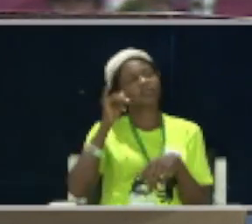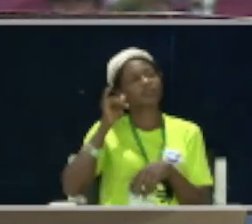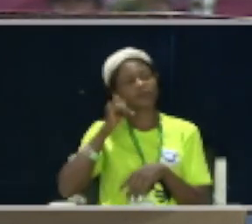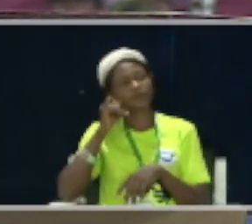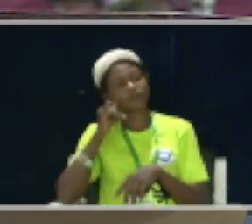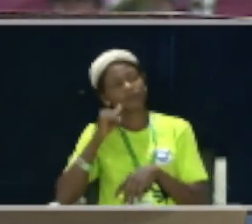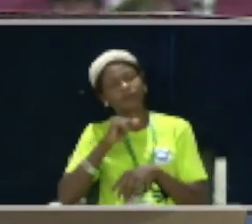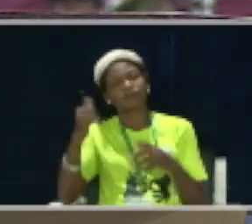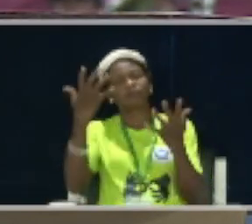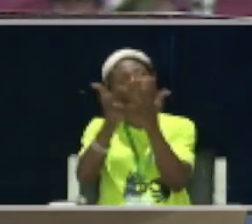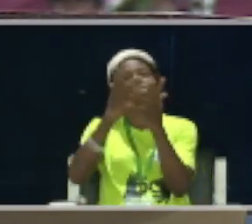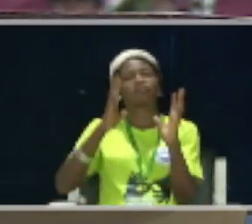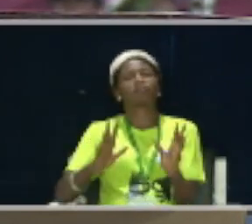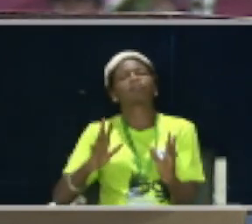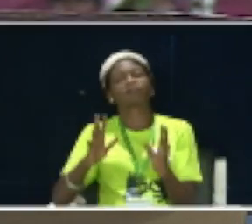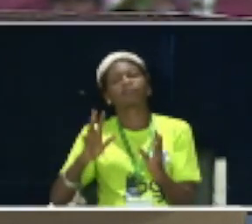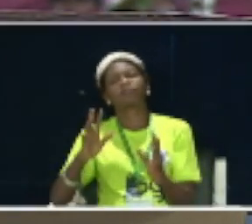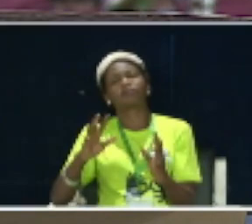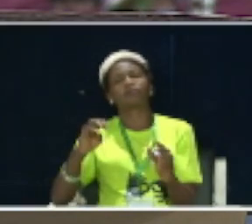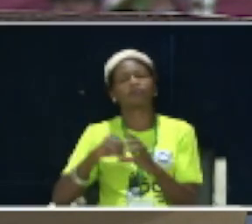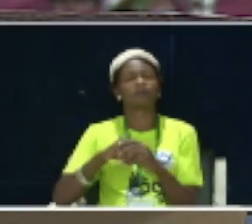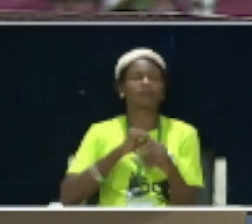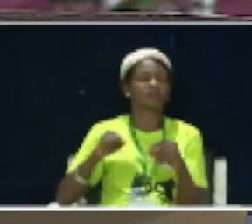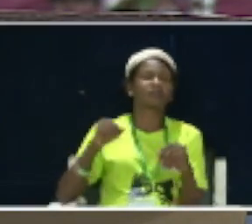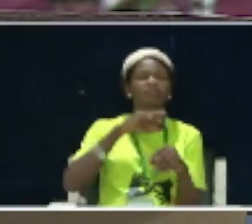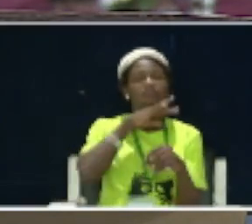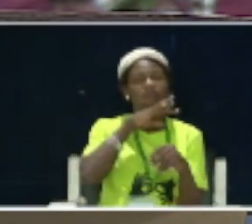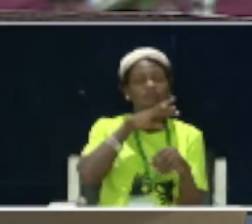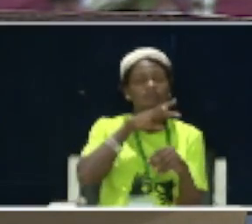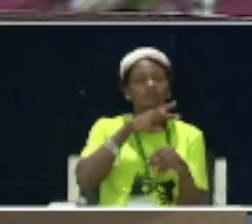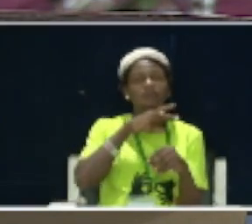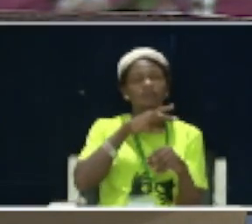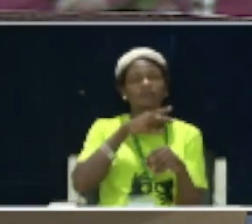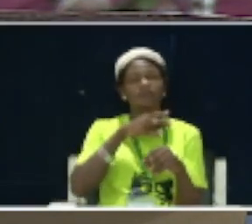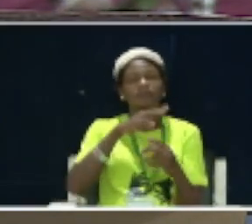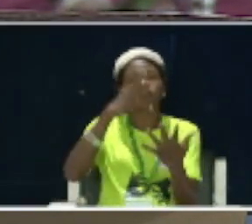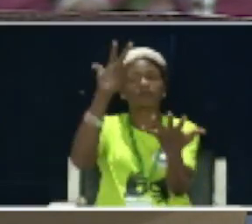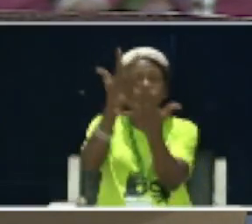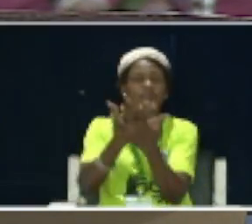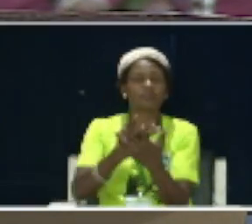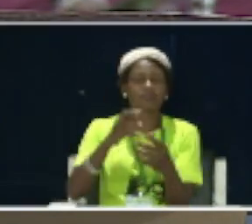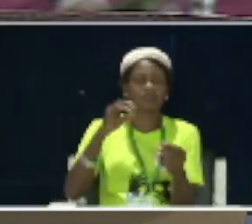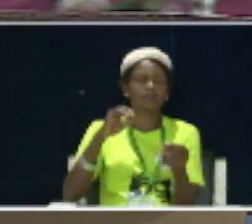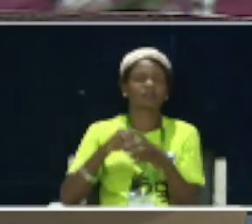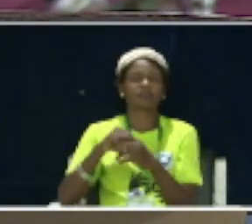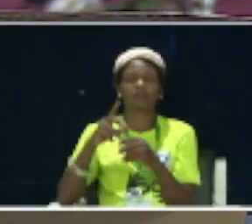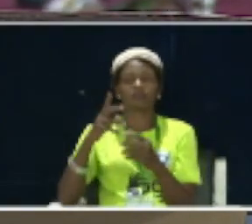a prisoner in a dignified prefect's cell in the prison,